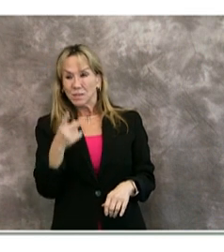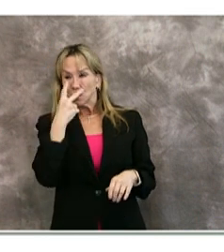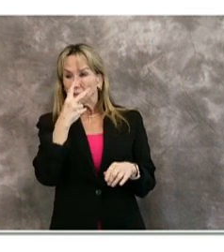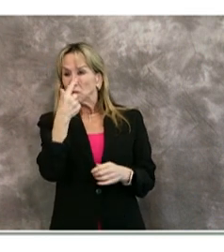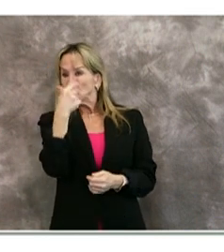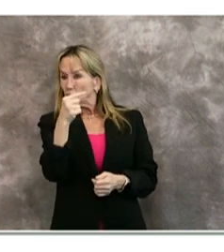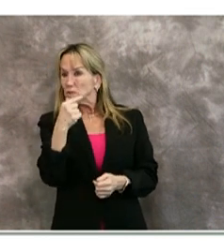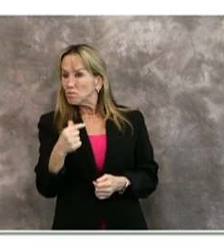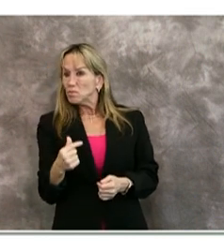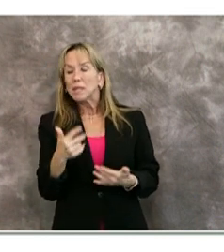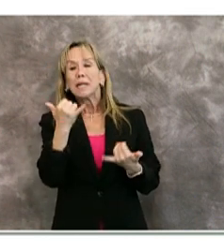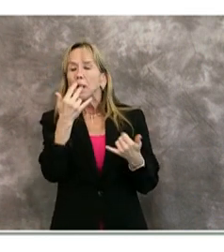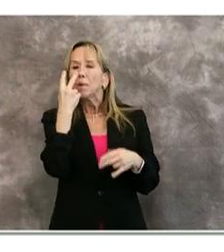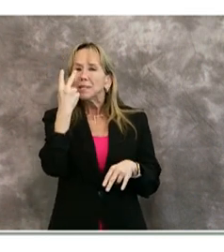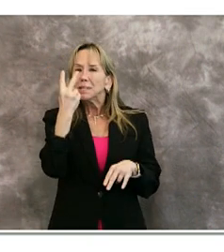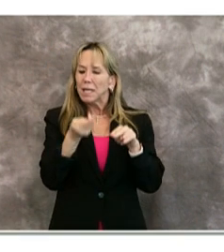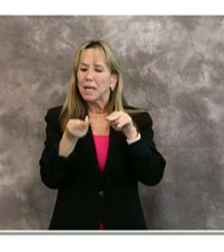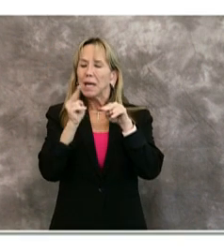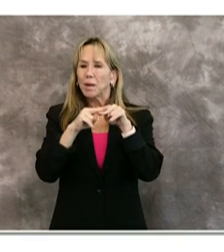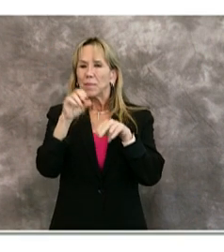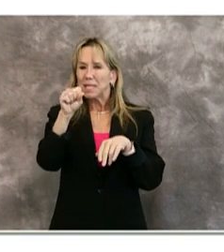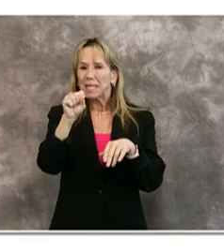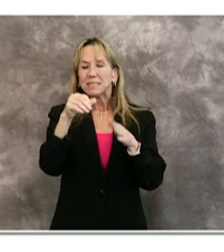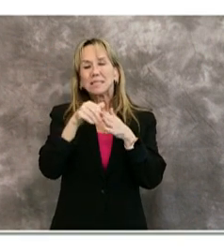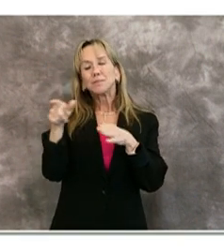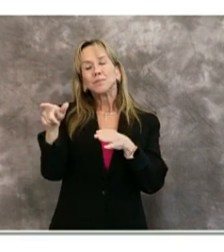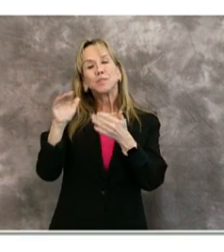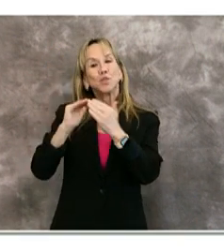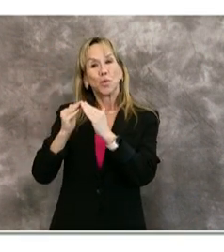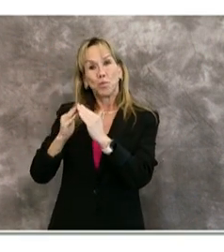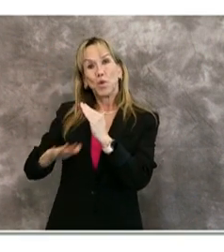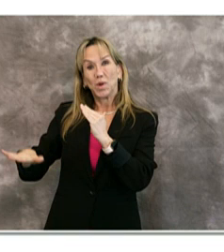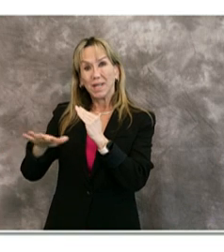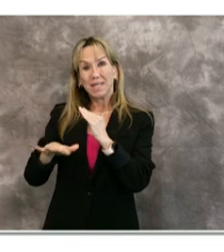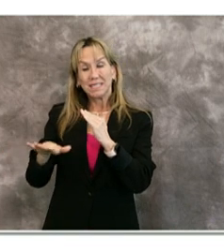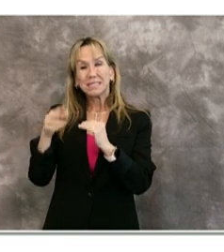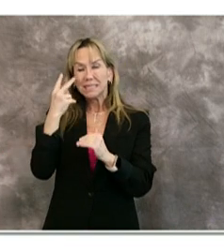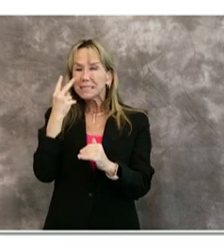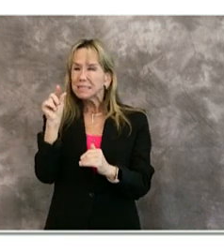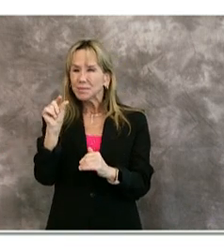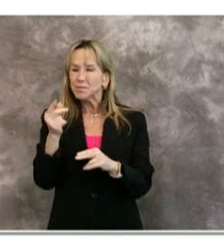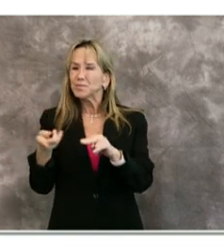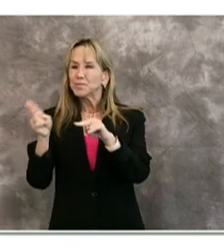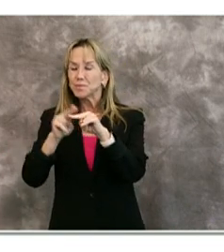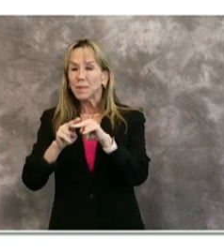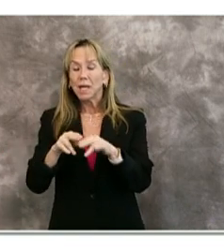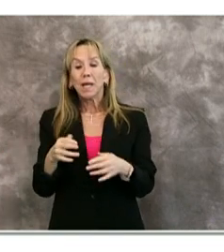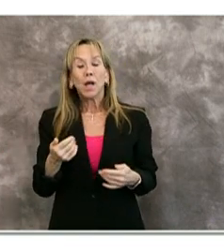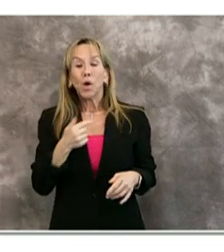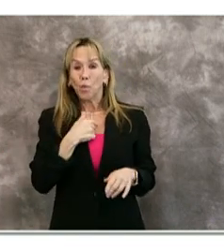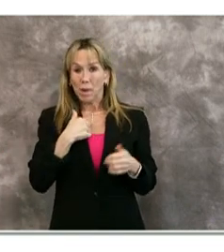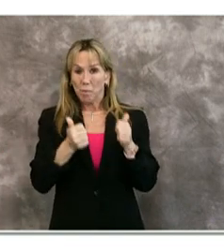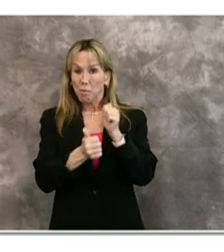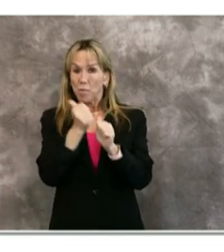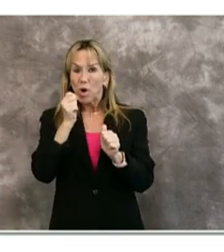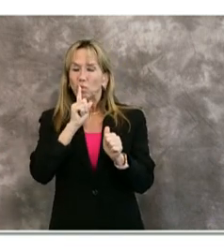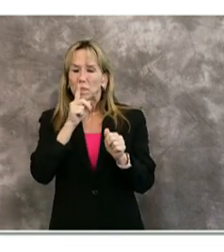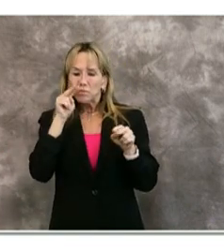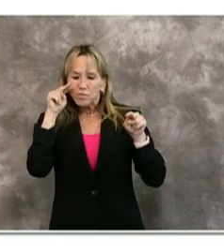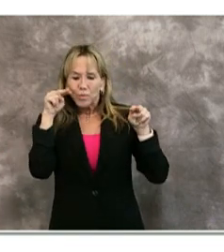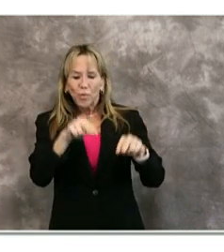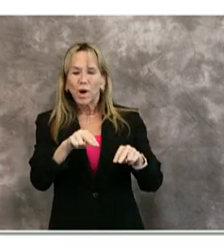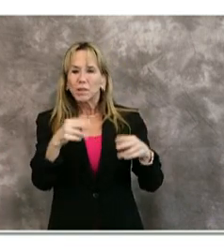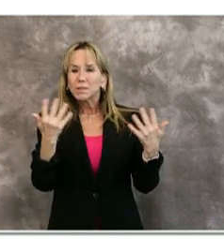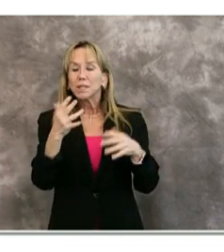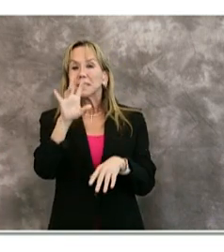before, uptick in the community setting outbreaks. Now, the past 7 days that we are concerned with here